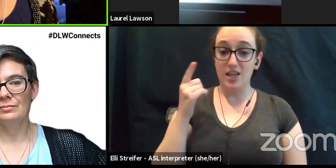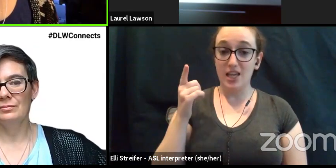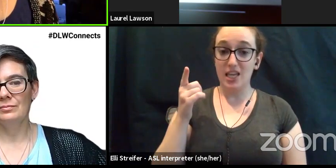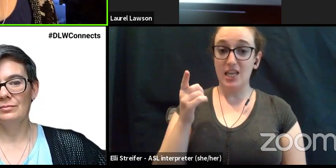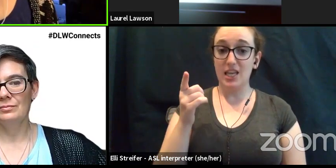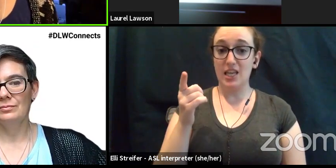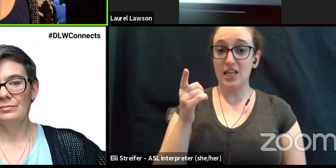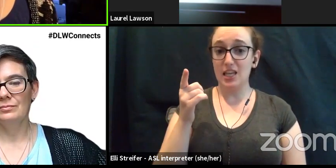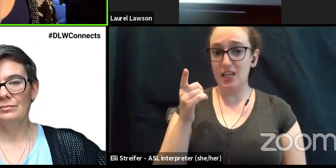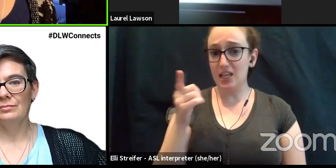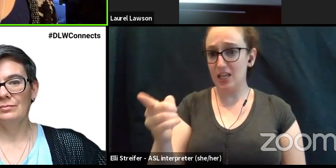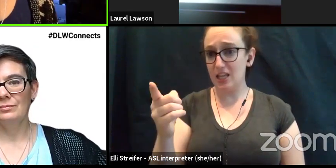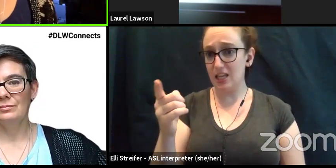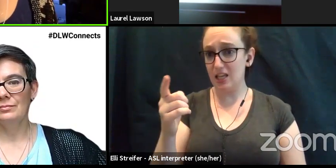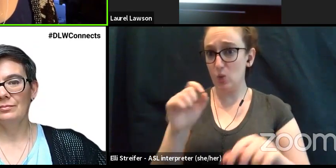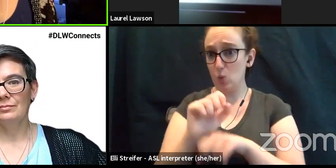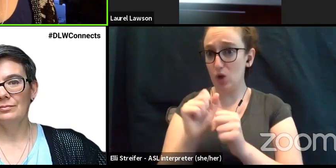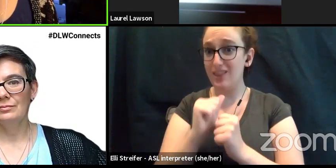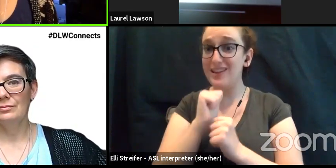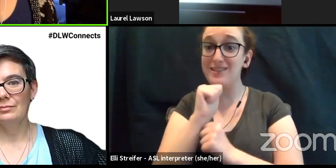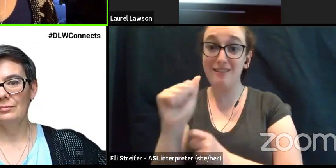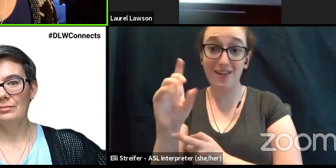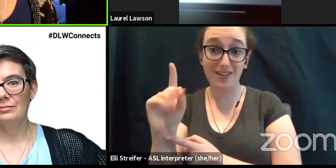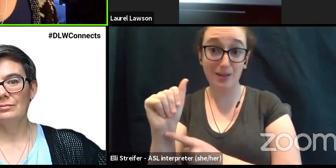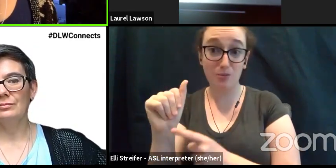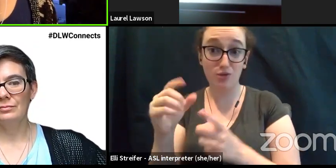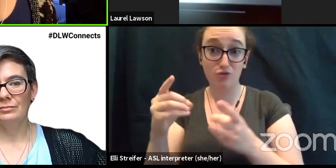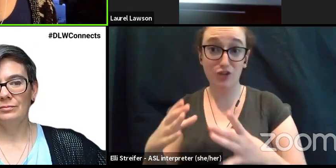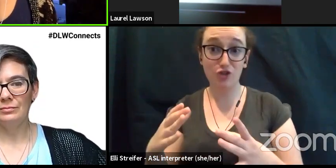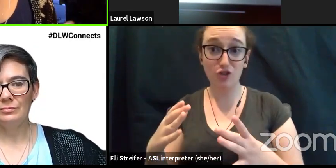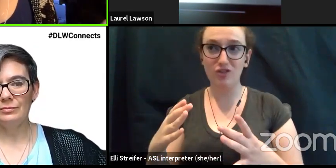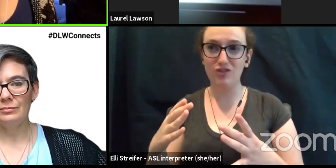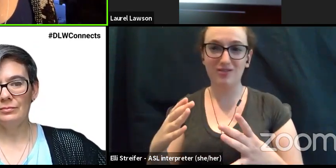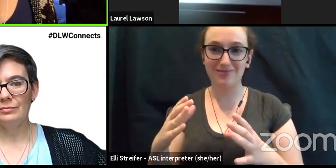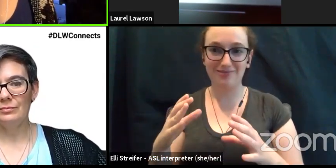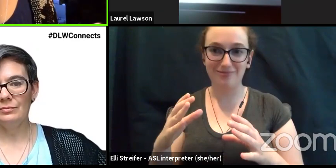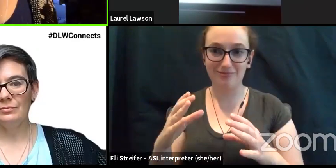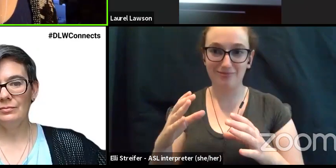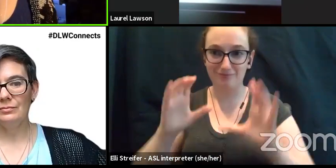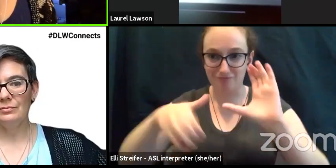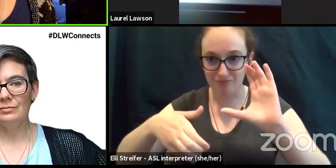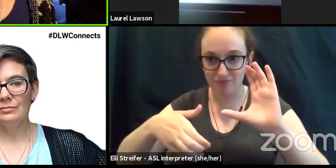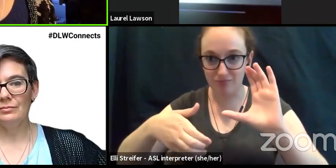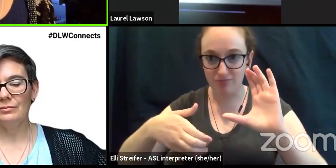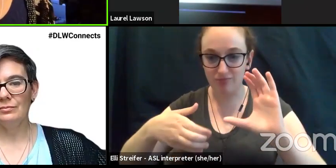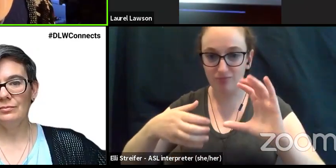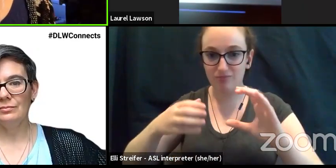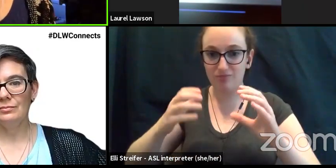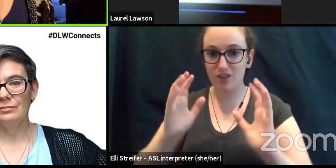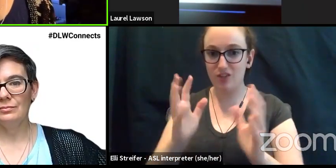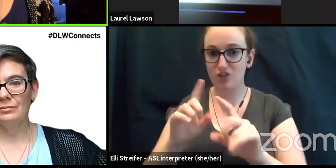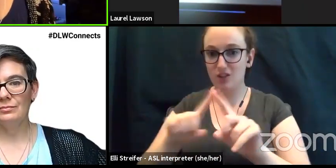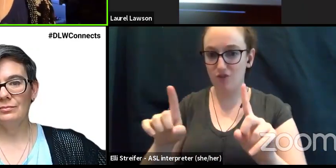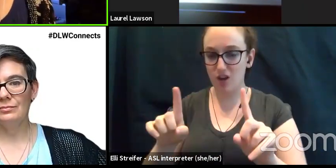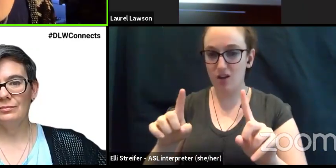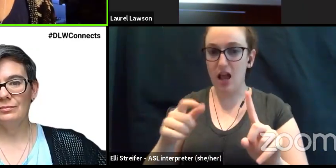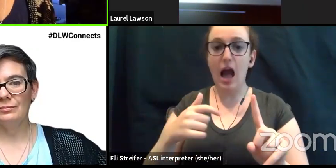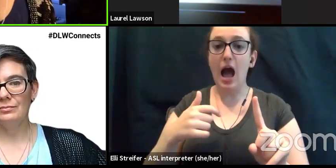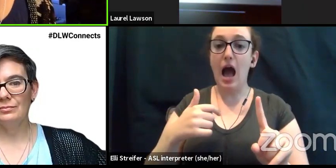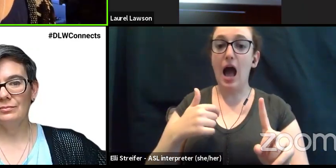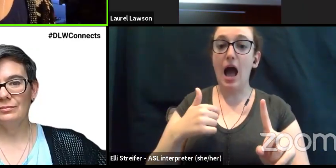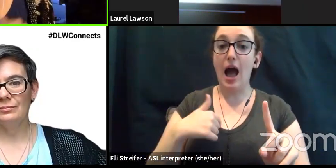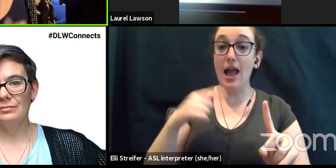a non-disabled director, the conversation is very different. But like, I instantaneously knew I needed loud shoes because he can't really